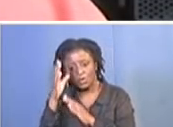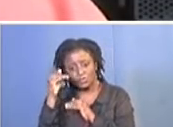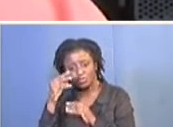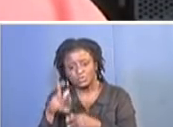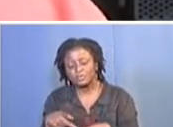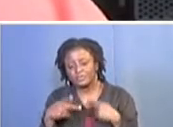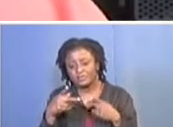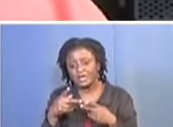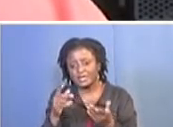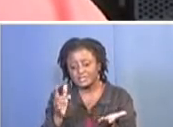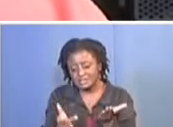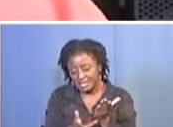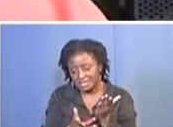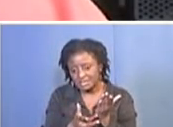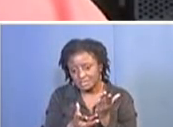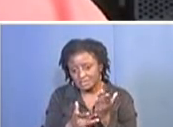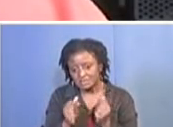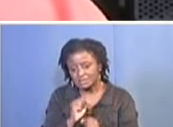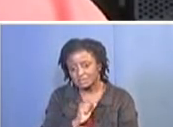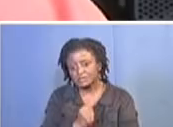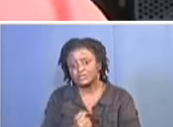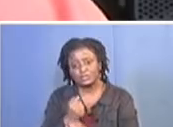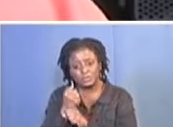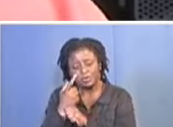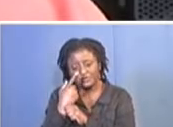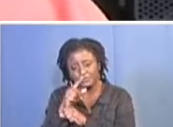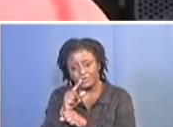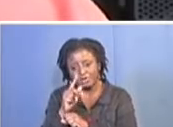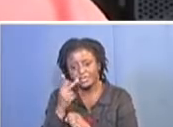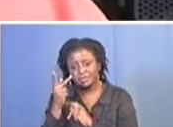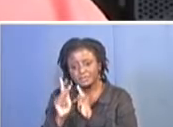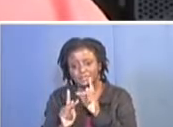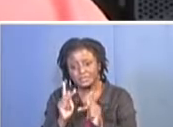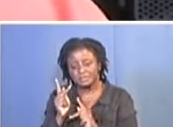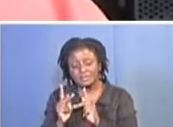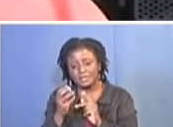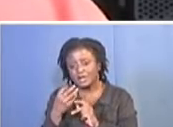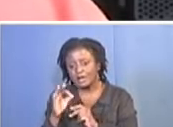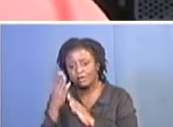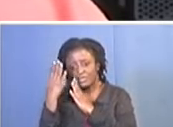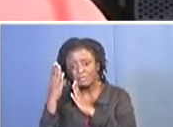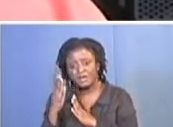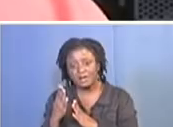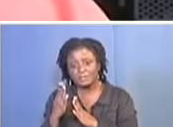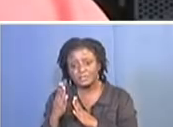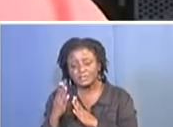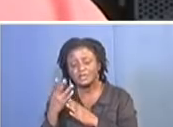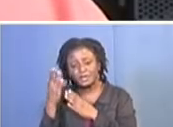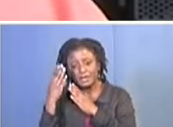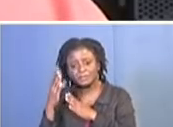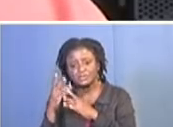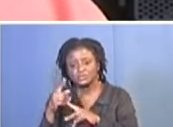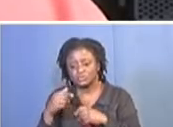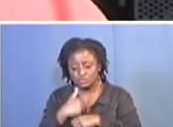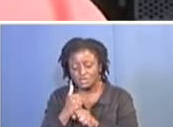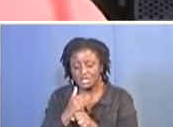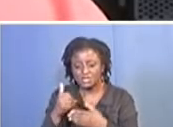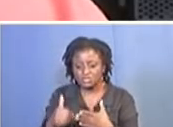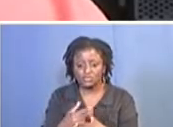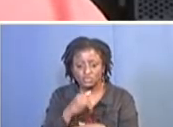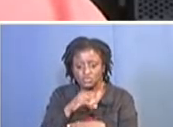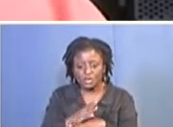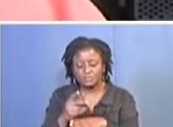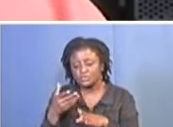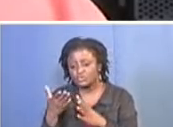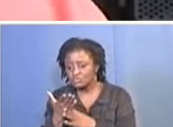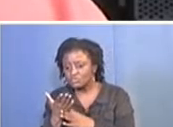support for the people of the Bahamas to create new jobs. Through their technical